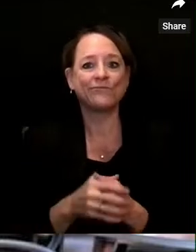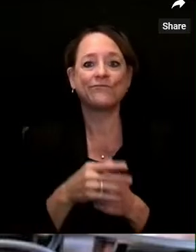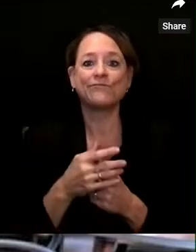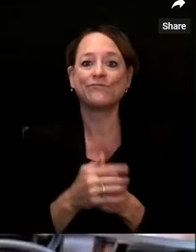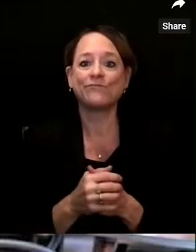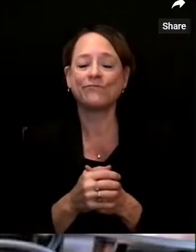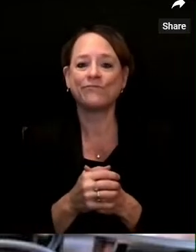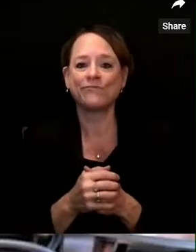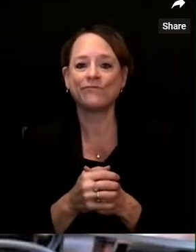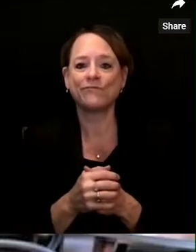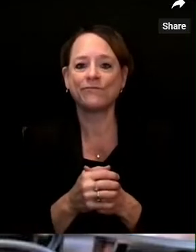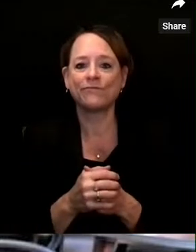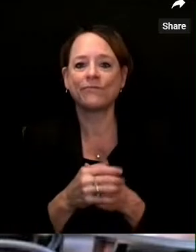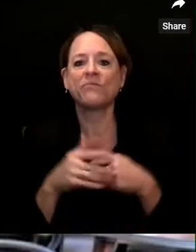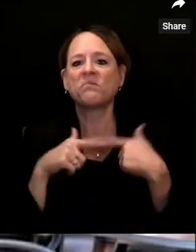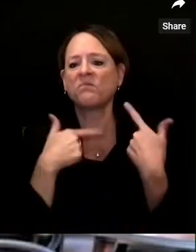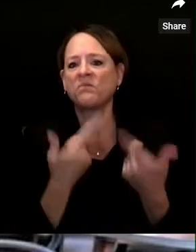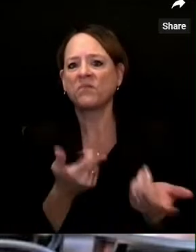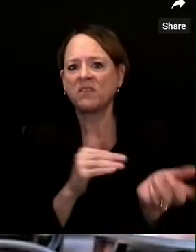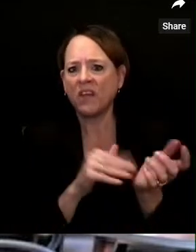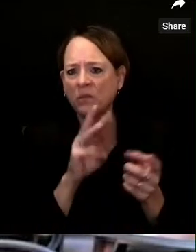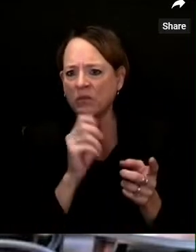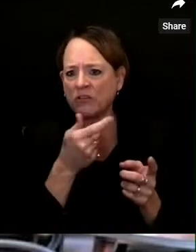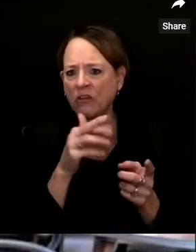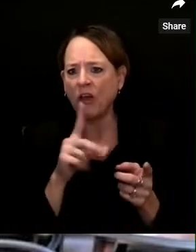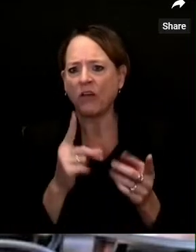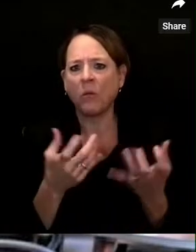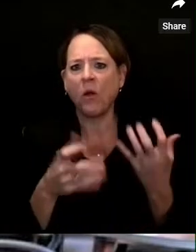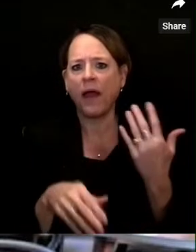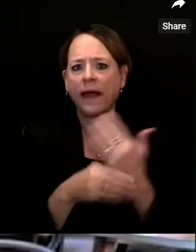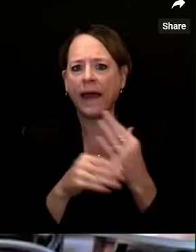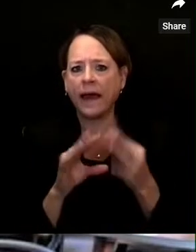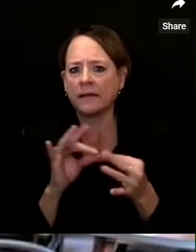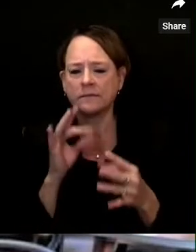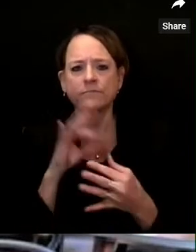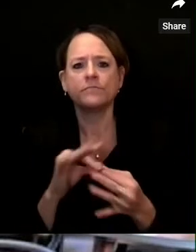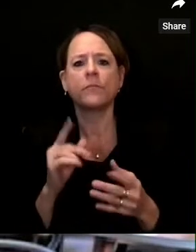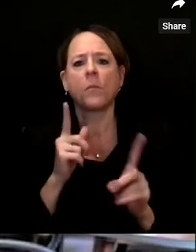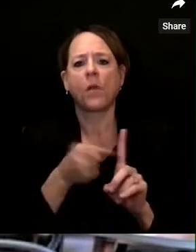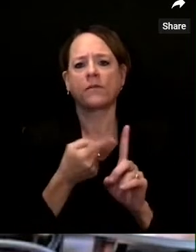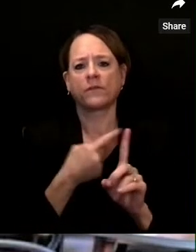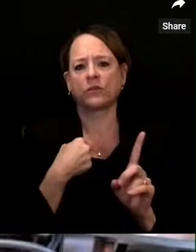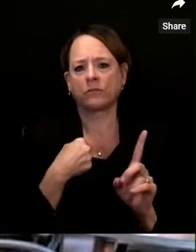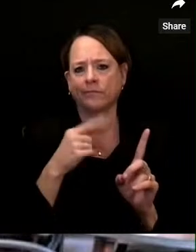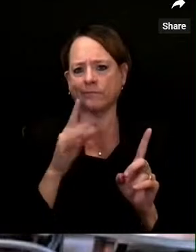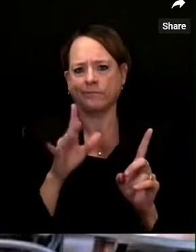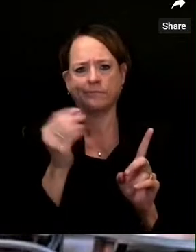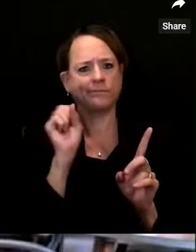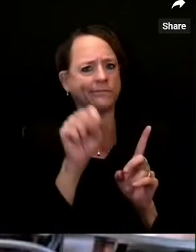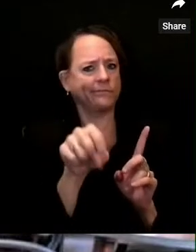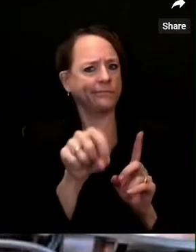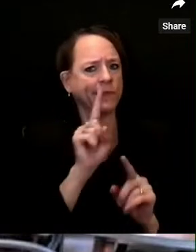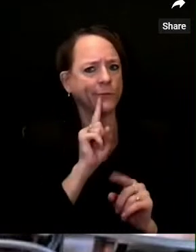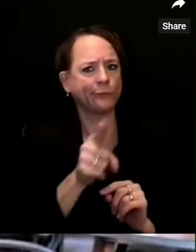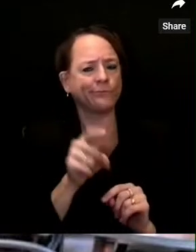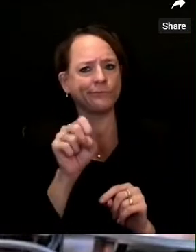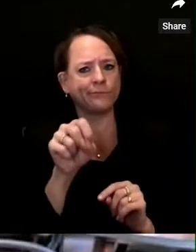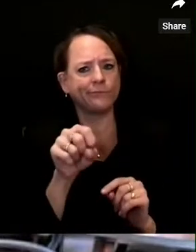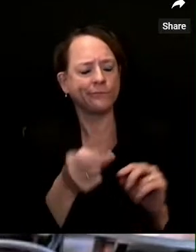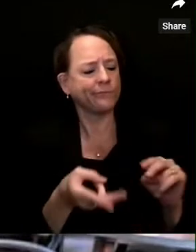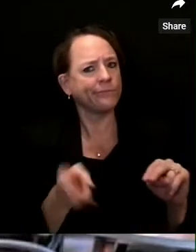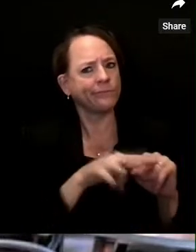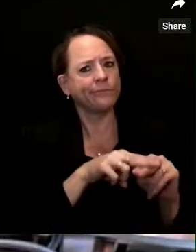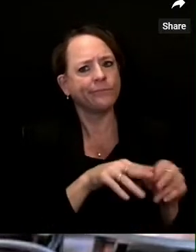should expect that while we will see an increase in deaths as we see an increase in cases, we will not